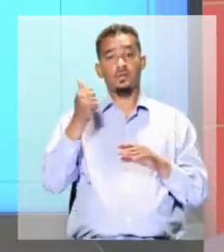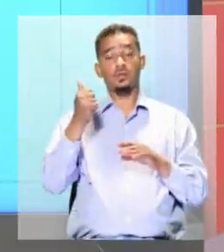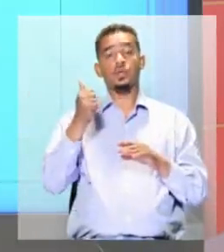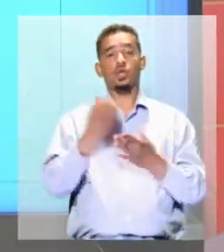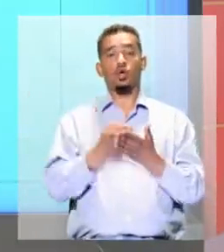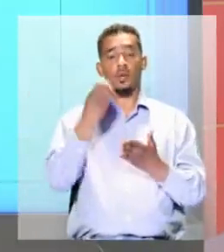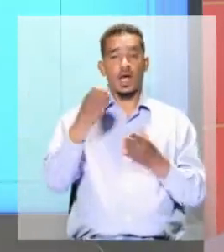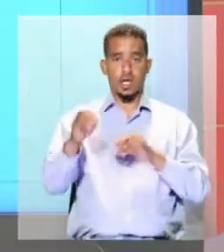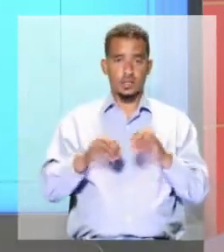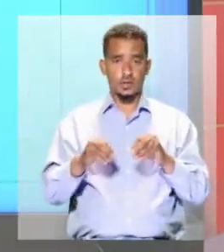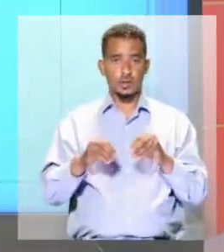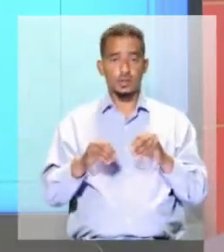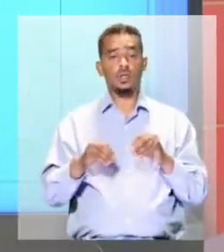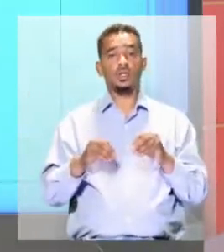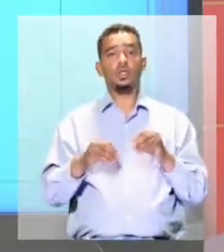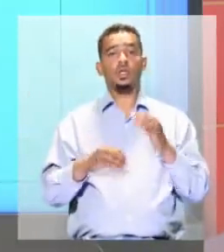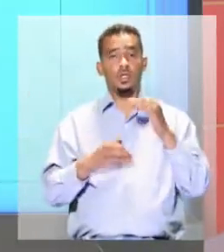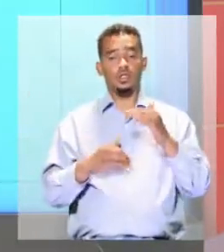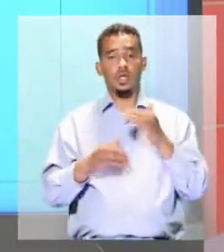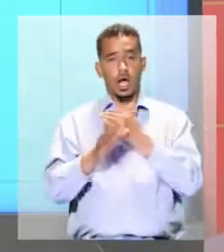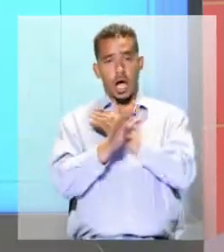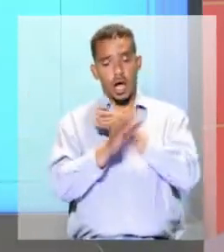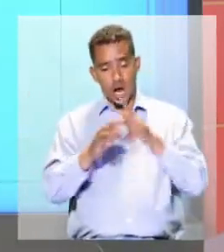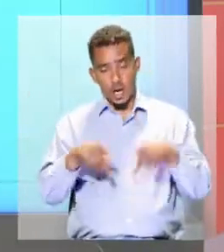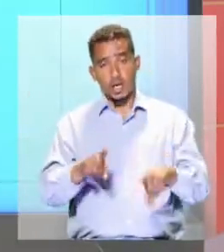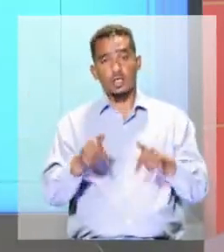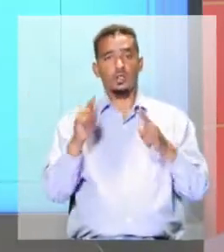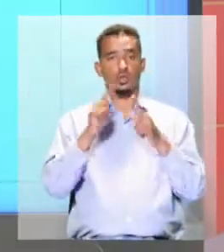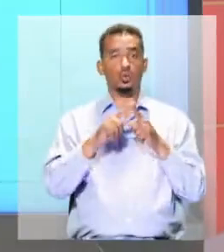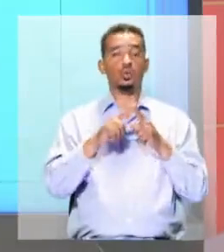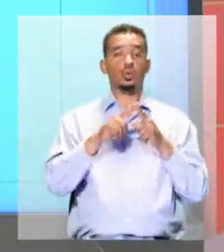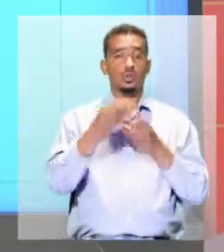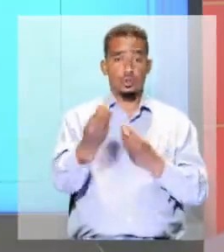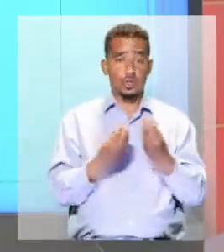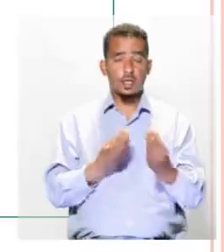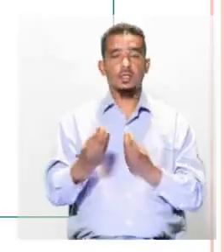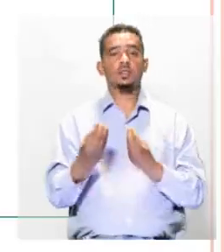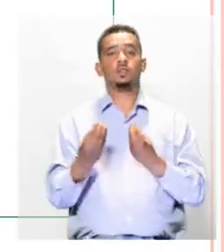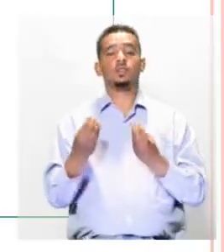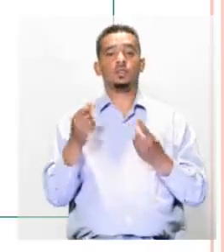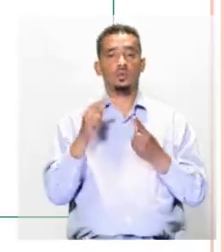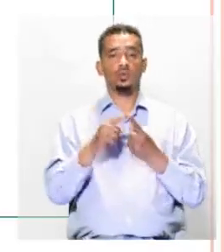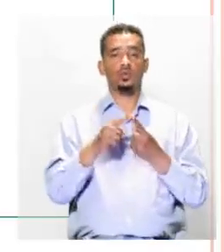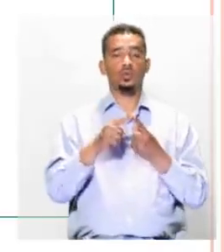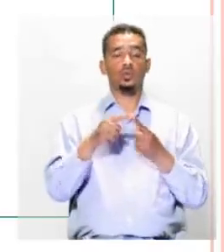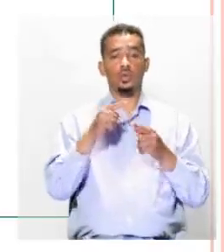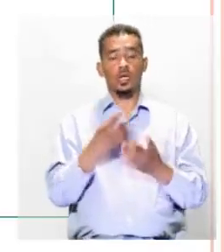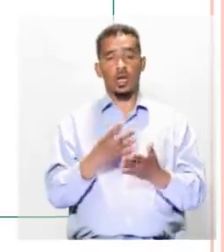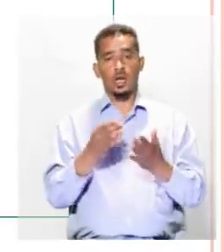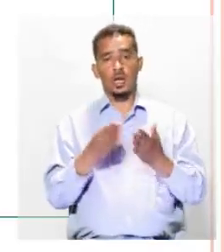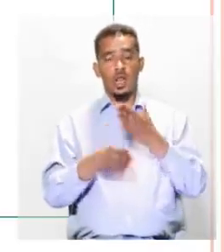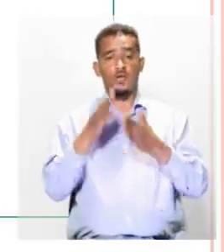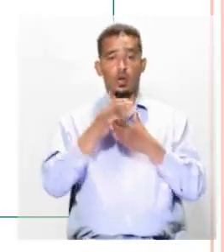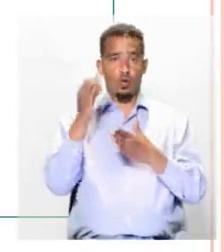economic activities ranging from agriculture to trade and existence of divergent level of